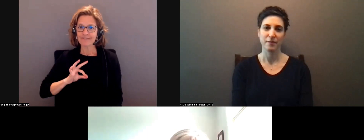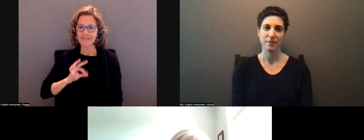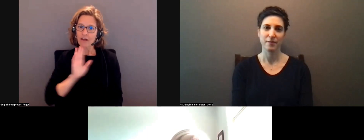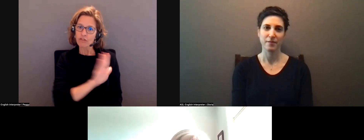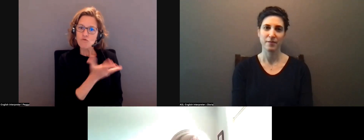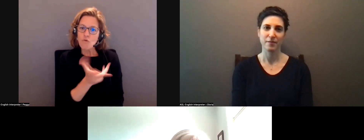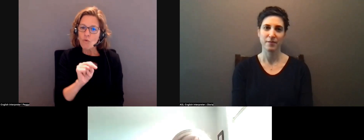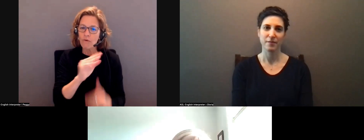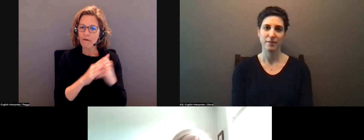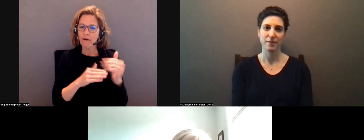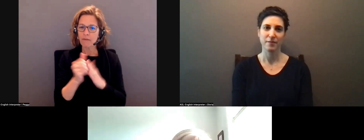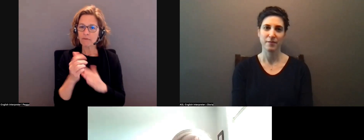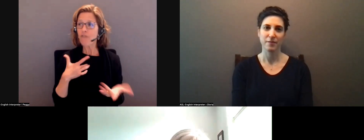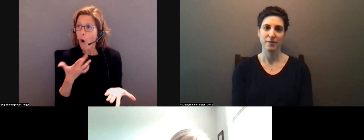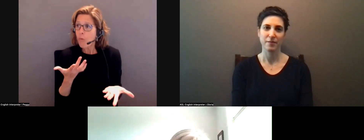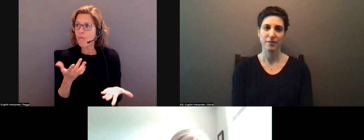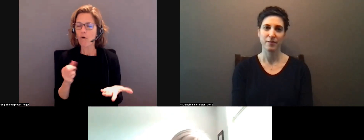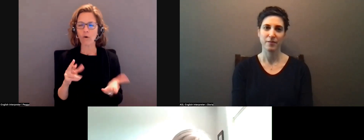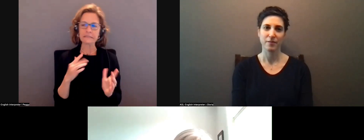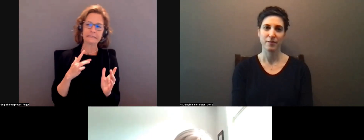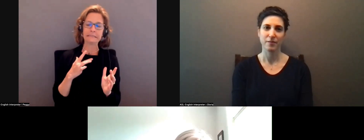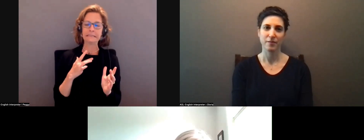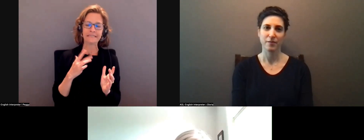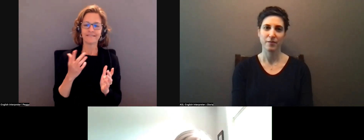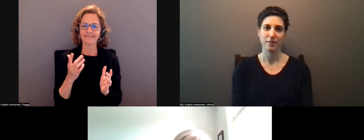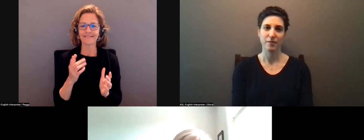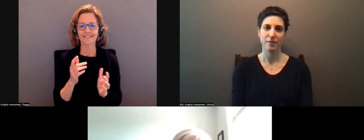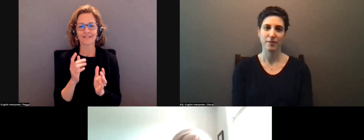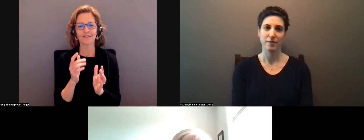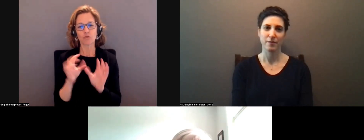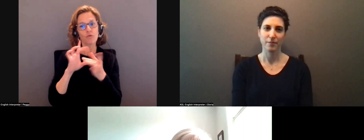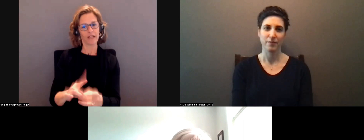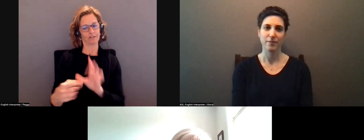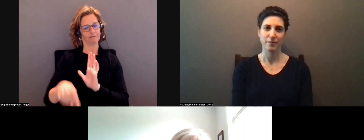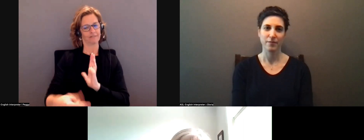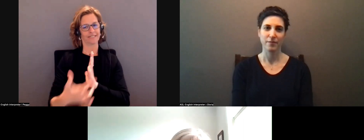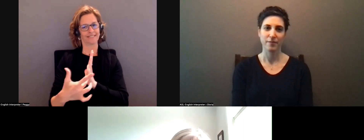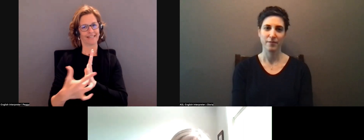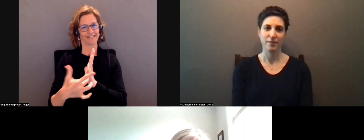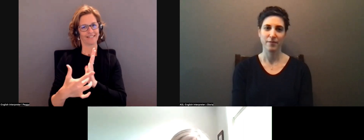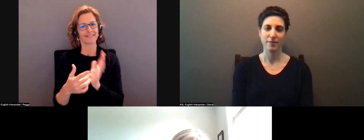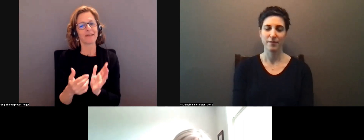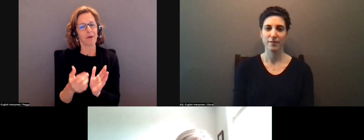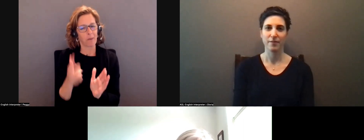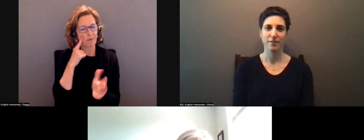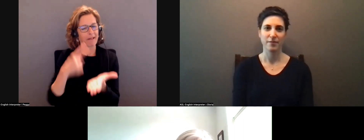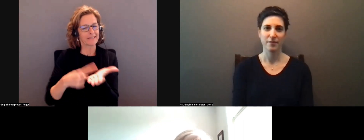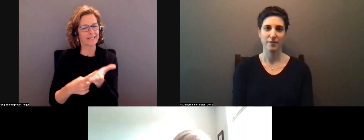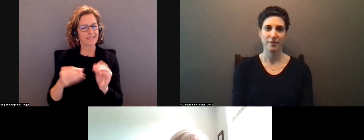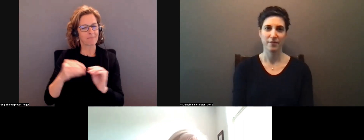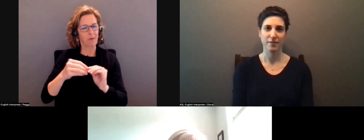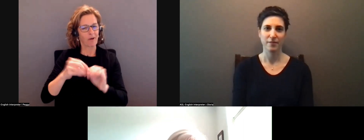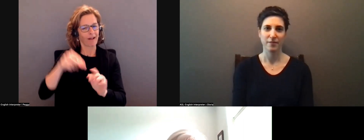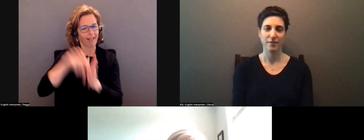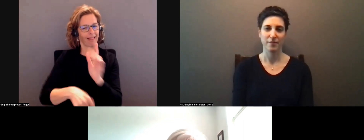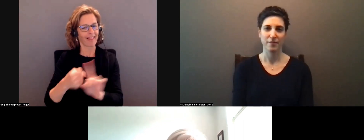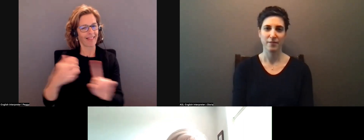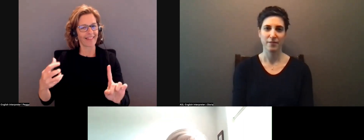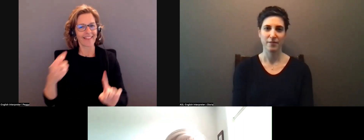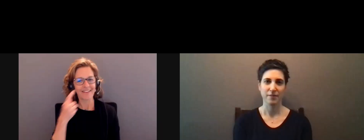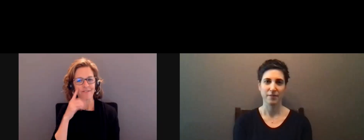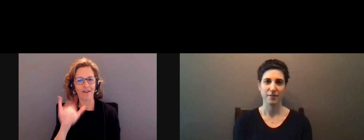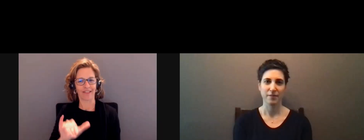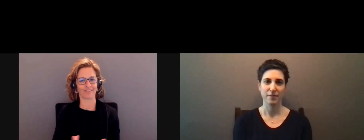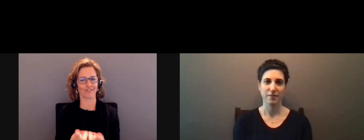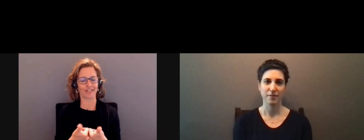levels with technology. So that's very interesting. Looking forward to unpacking that. I'll pass then let's pass the